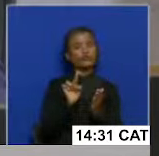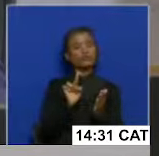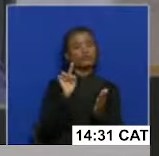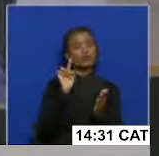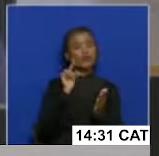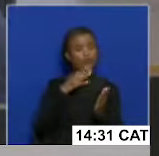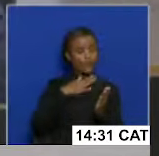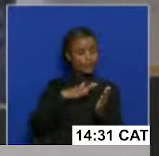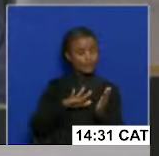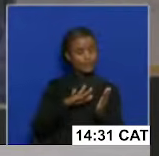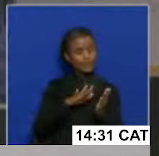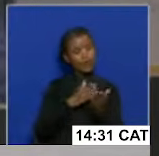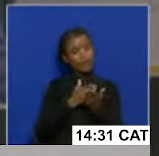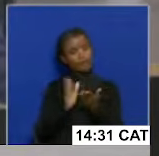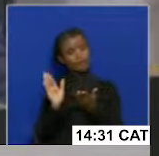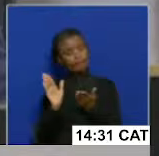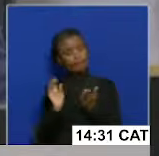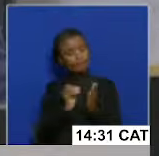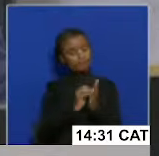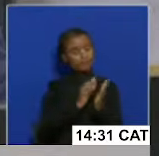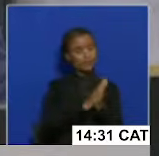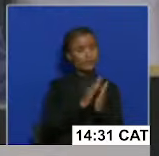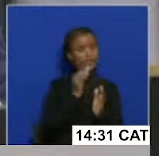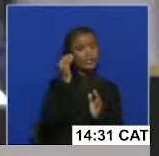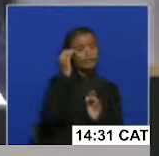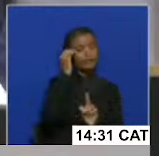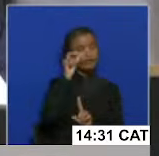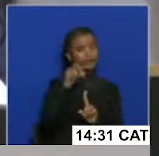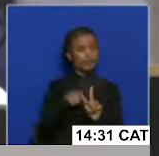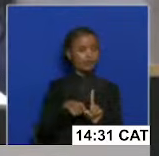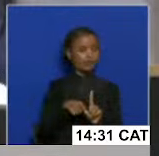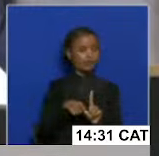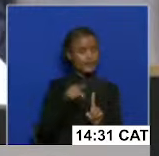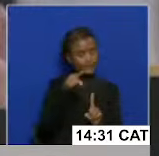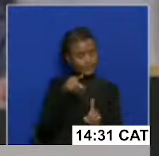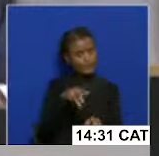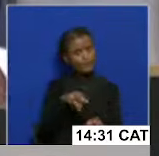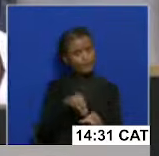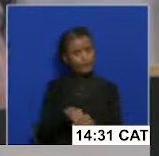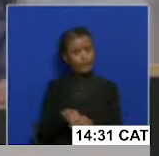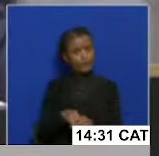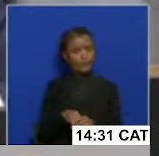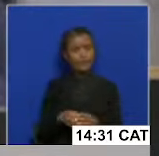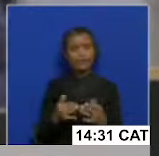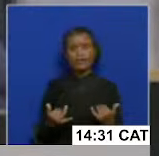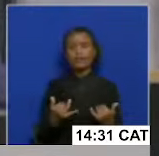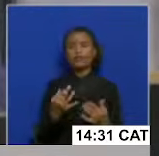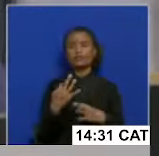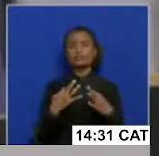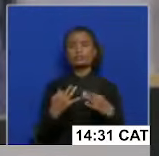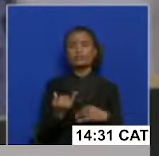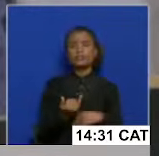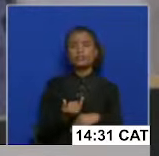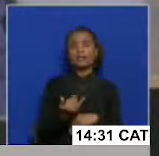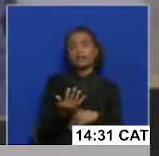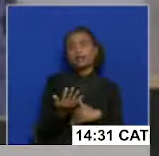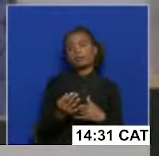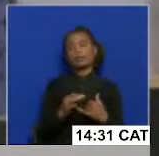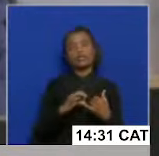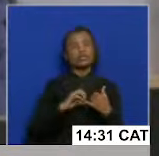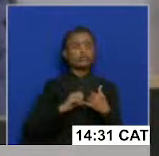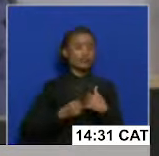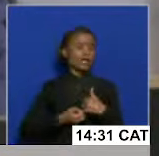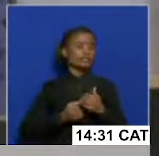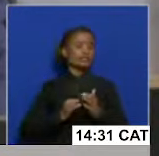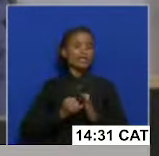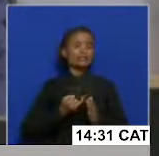this. Don't try to give us the impression that at times you will just be responding for the sake of it. You were closely